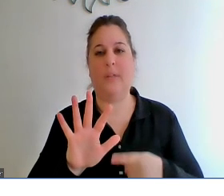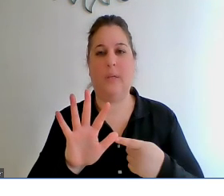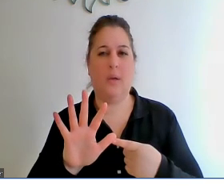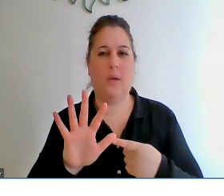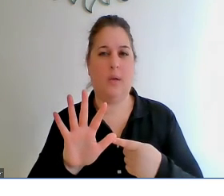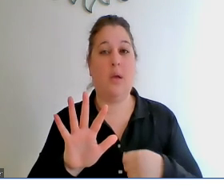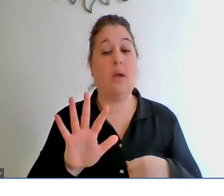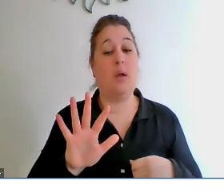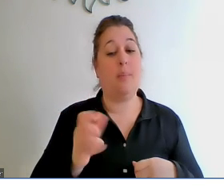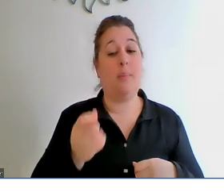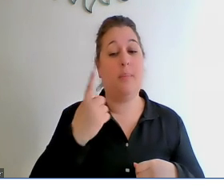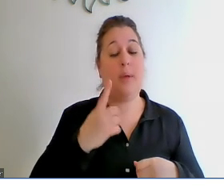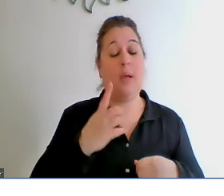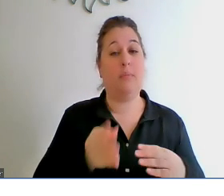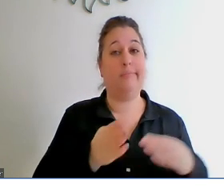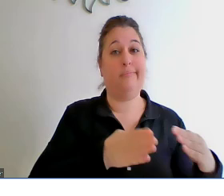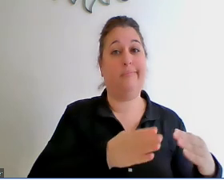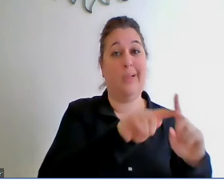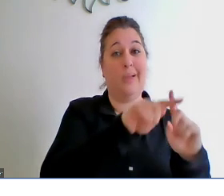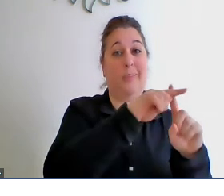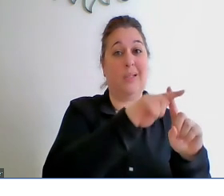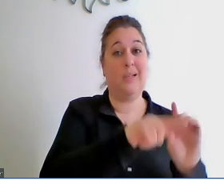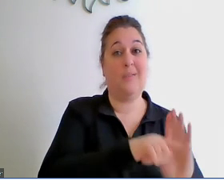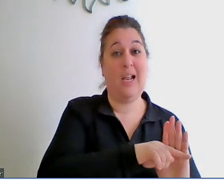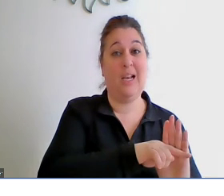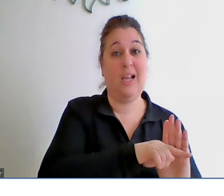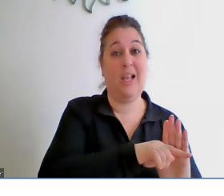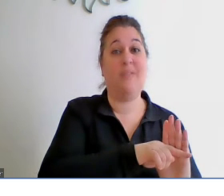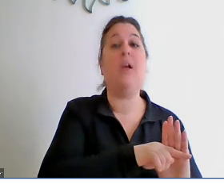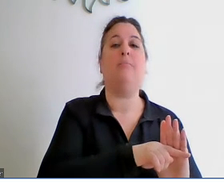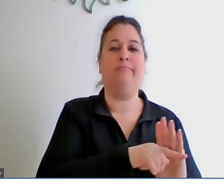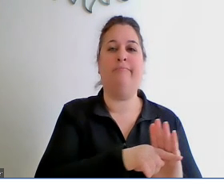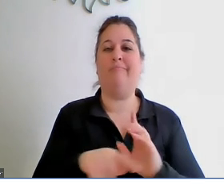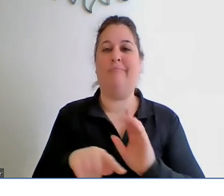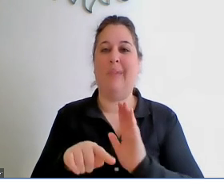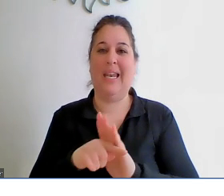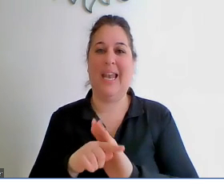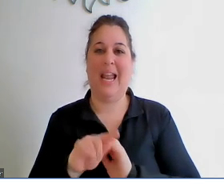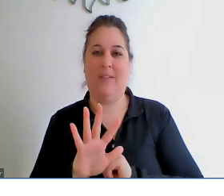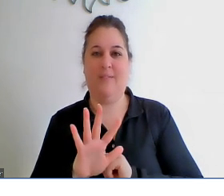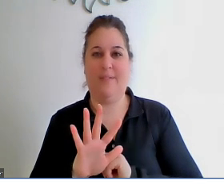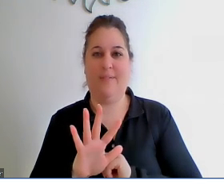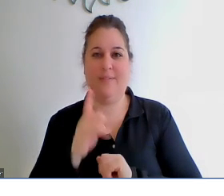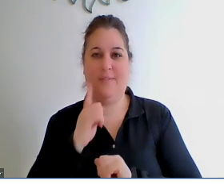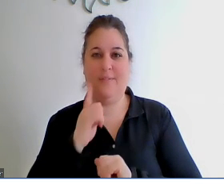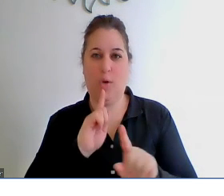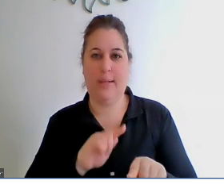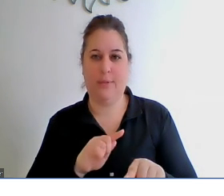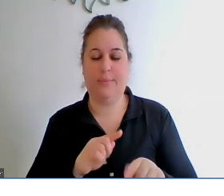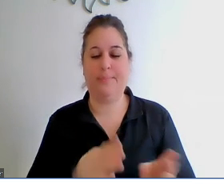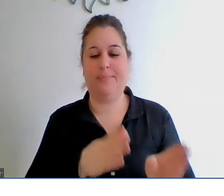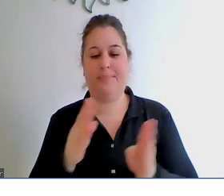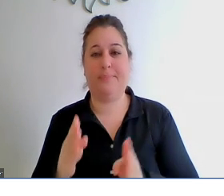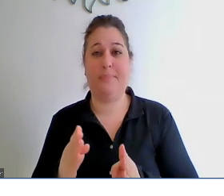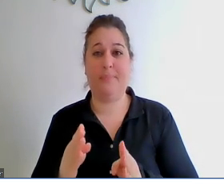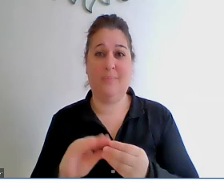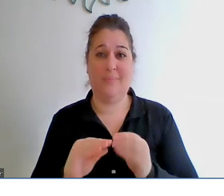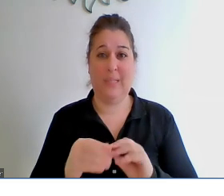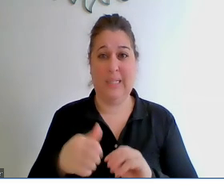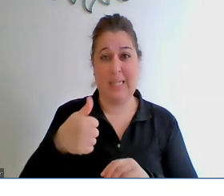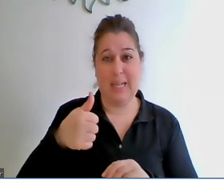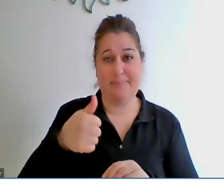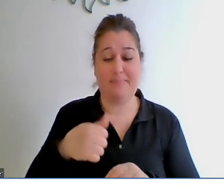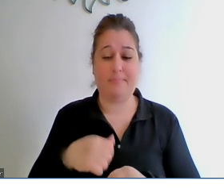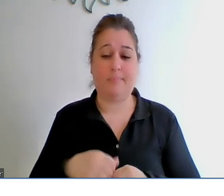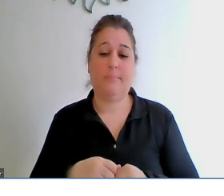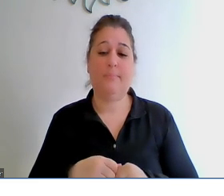That's 5. And it's a positive divided by a negative. Cross those off, I get negative. Okay,